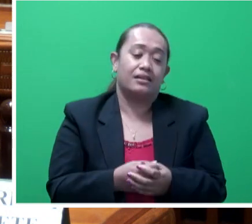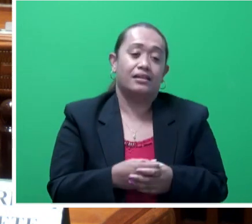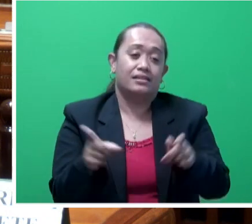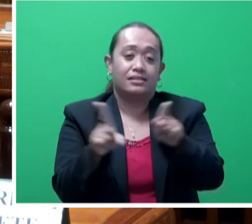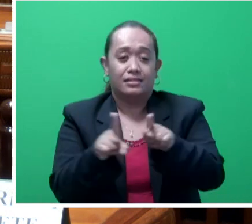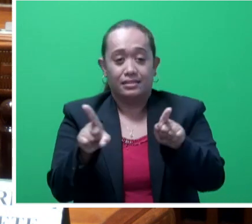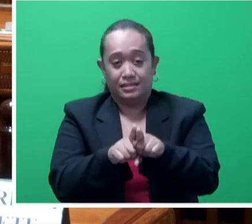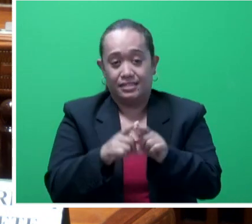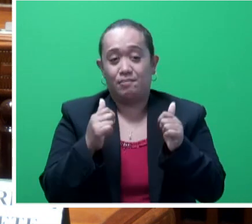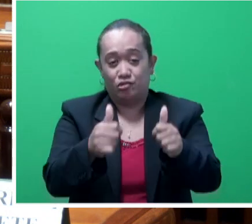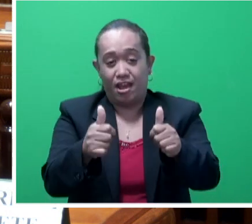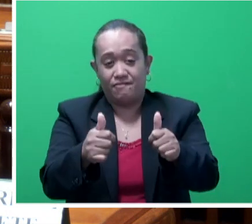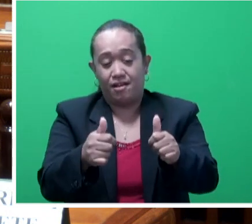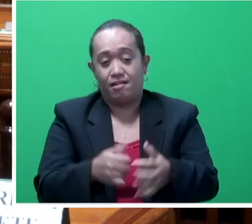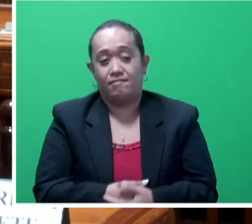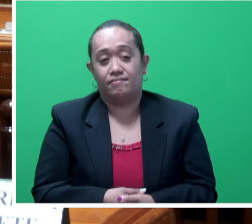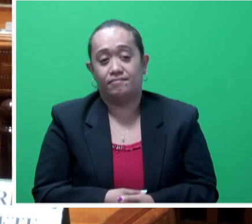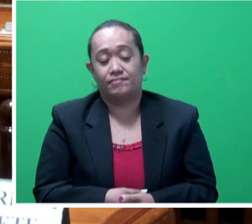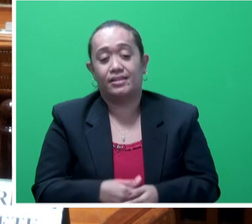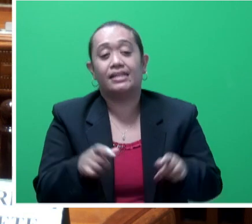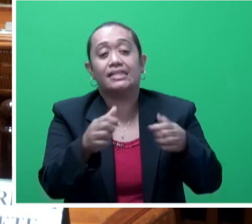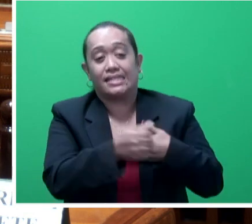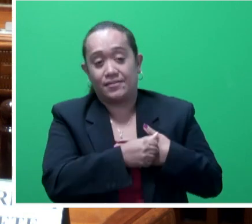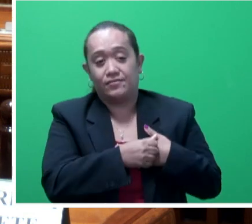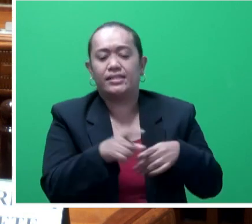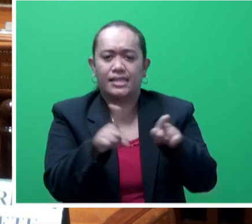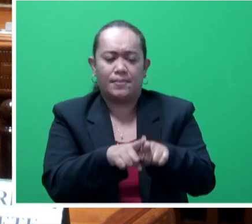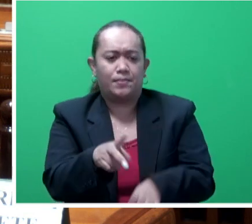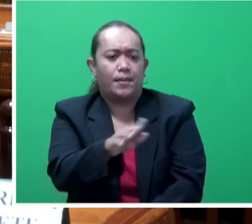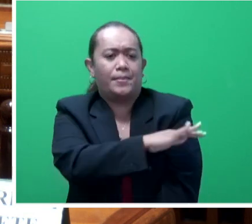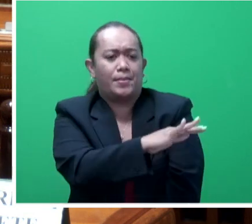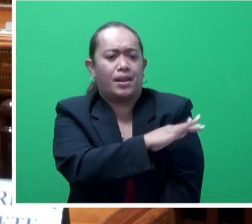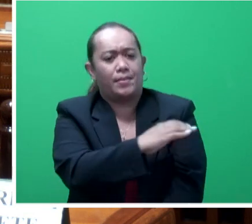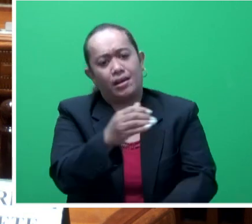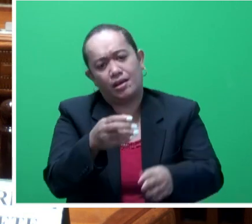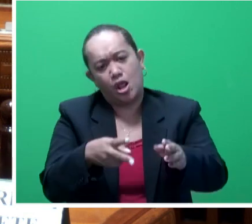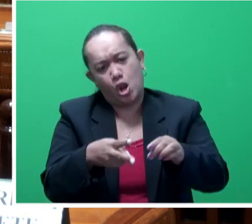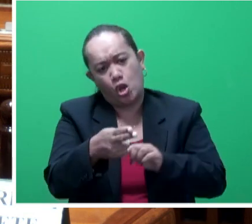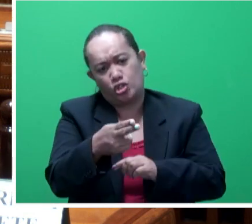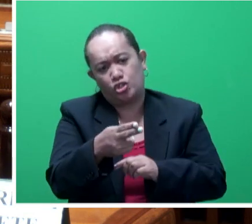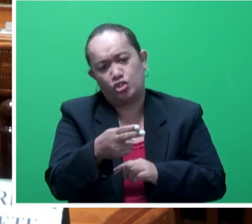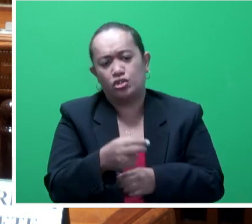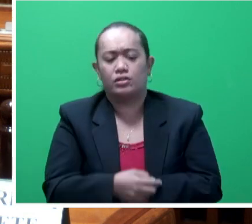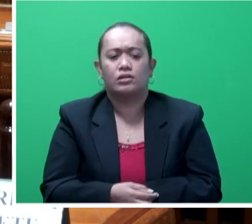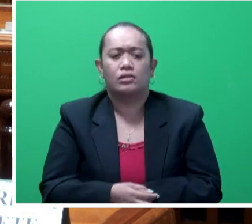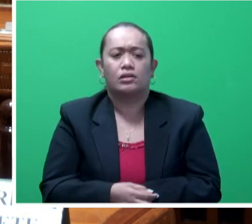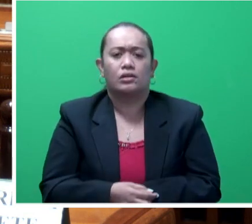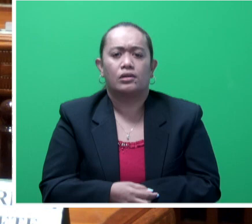few years back, and of course championed by the Honourable Prime Minister as well, Mr. Speaker, sir. And that also